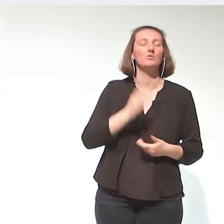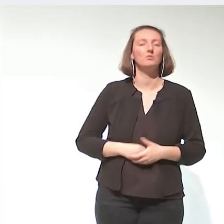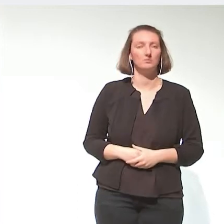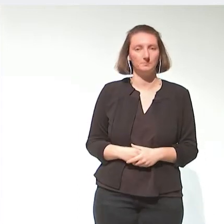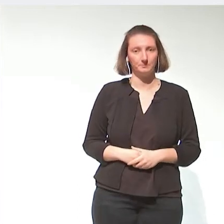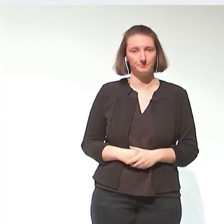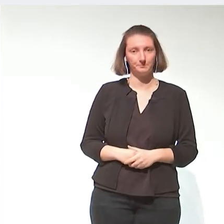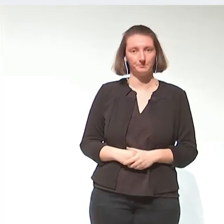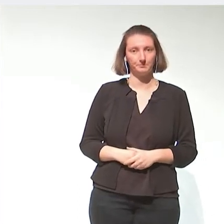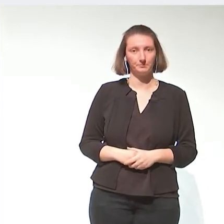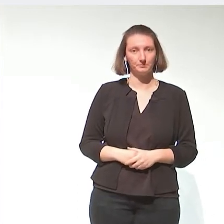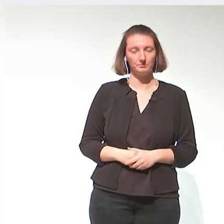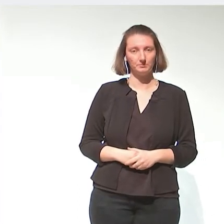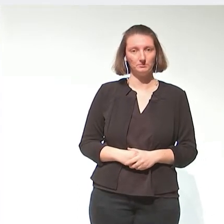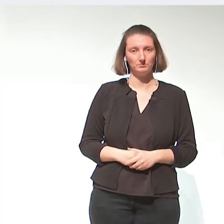medical